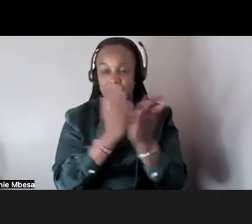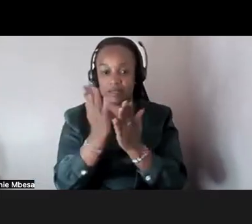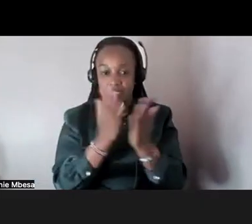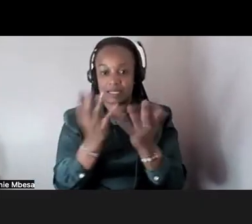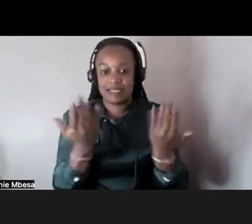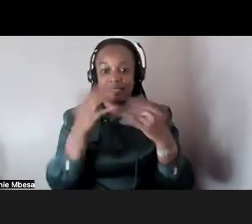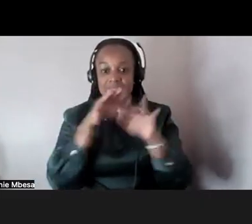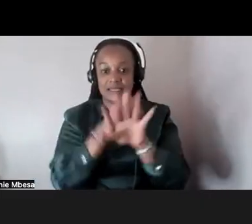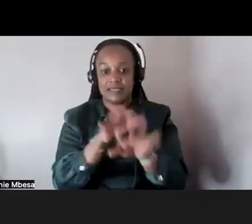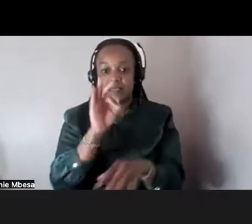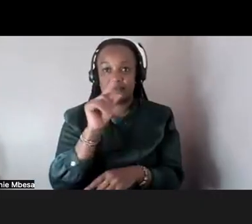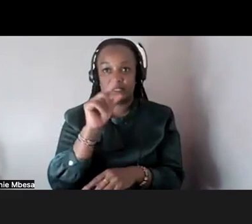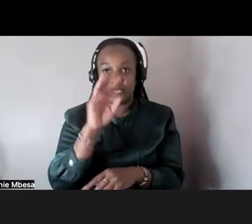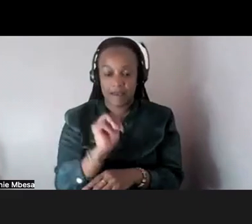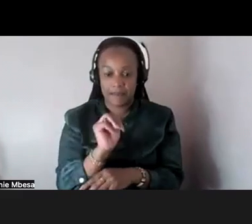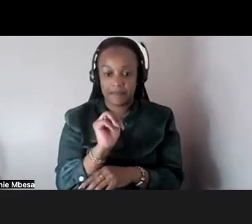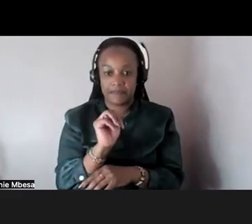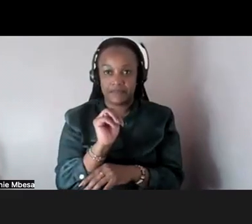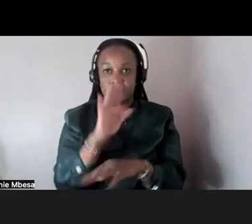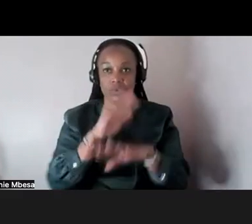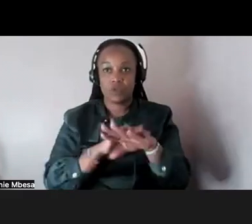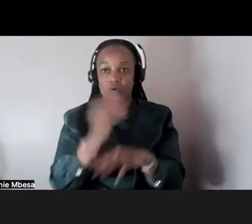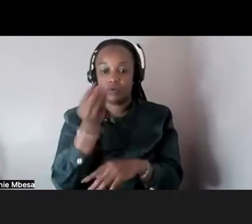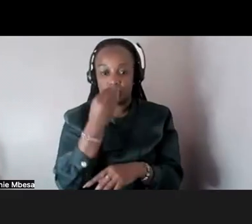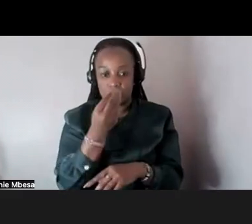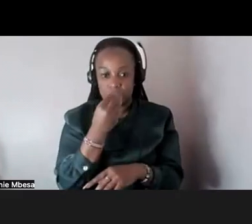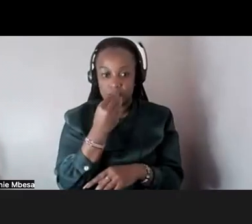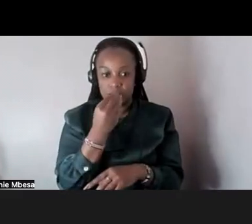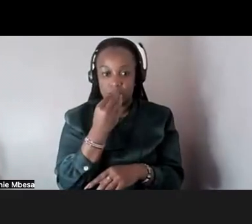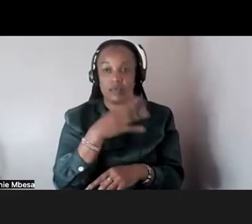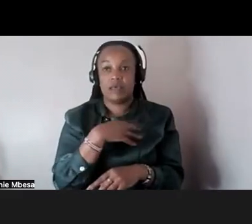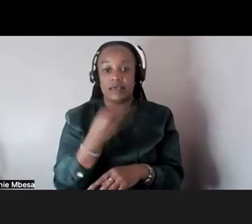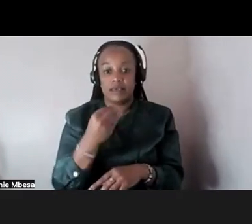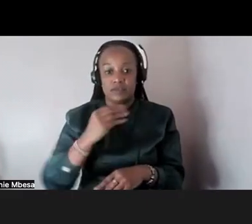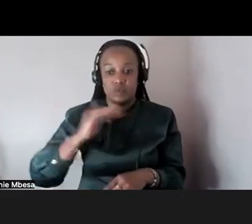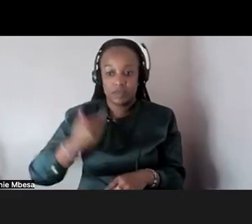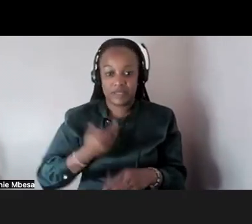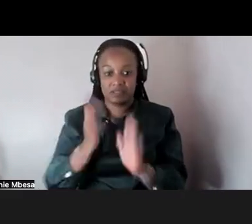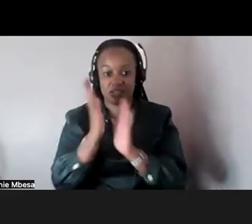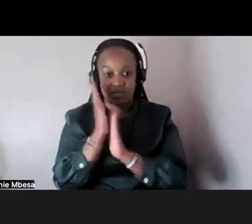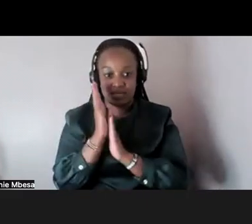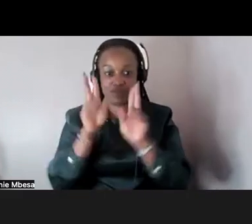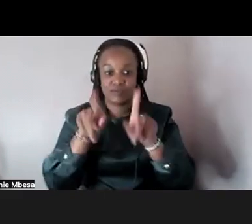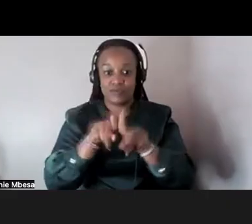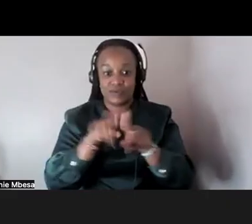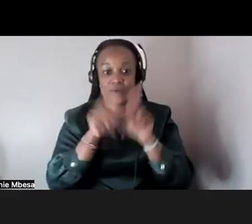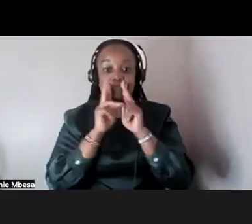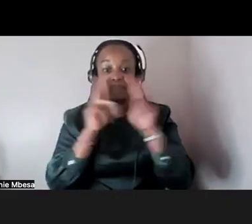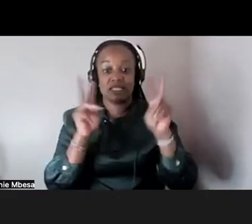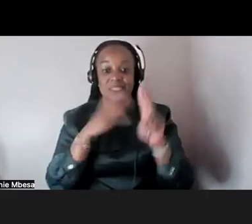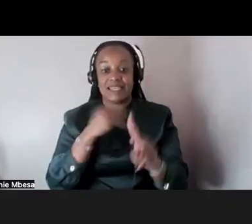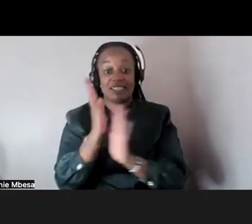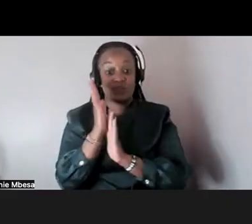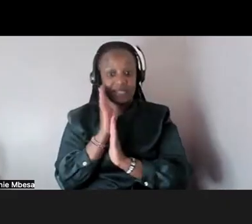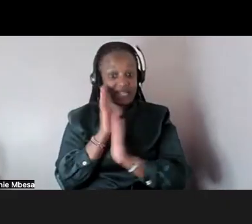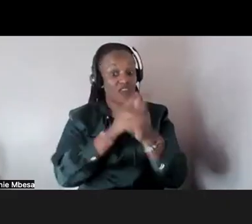into immunization, into nutrition, into women and security and peace and security and all these interventions. So